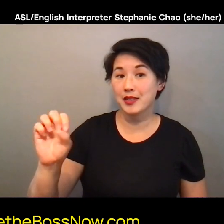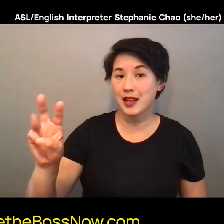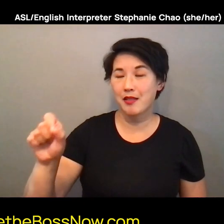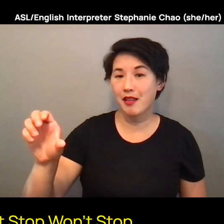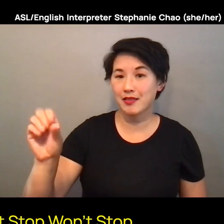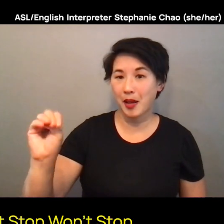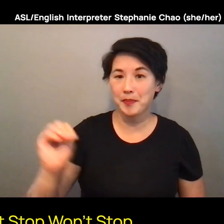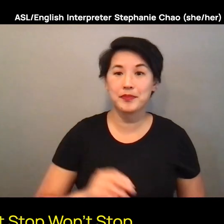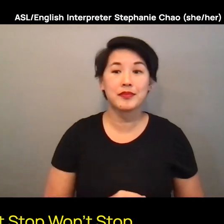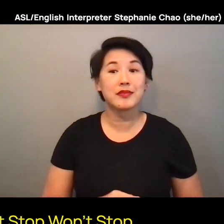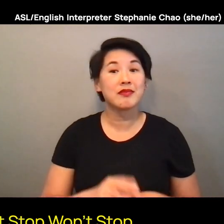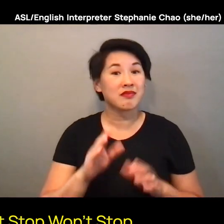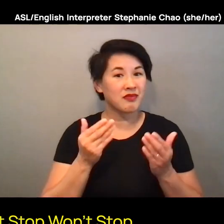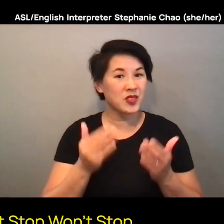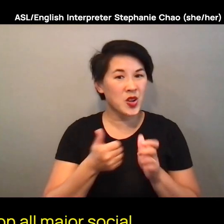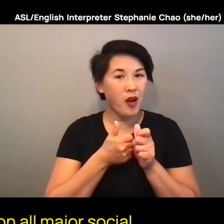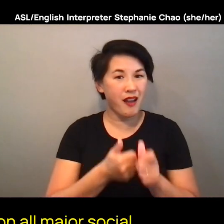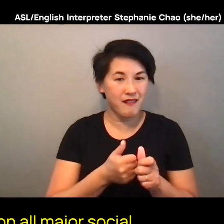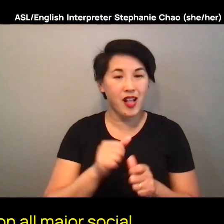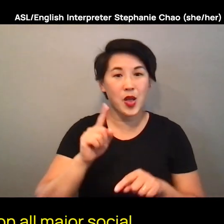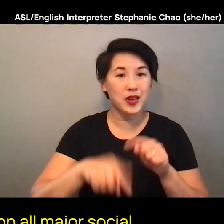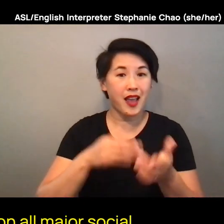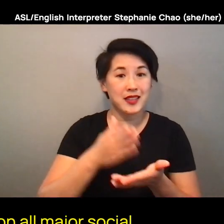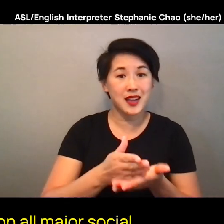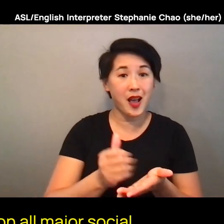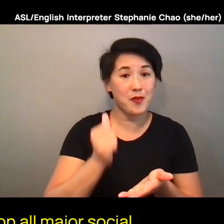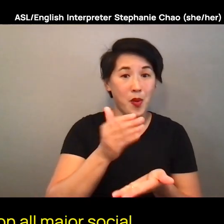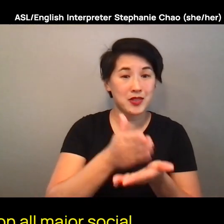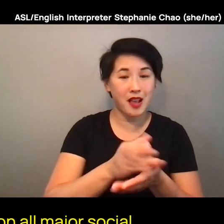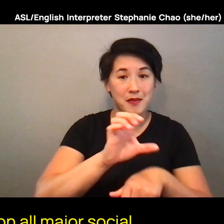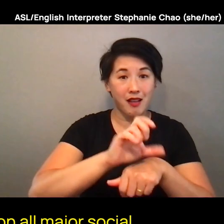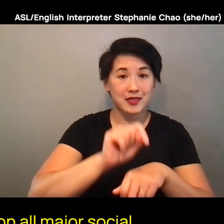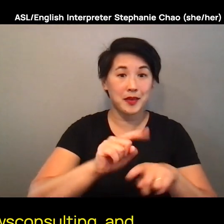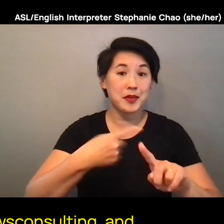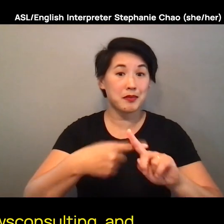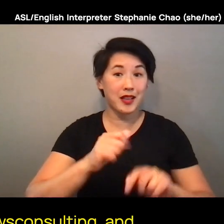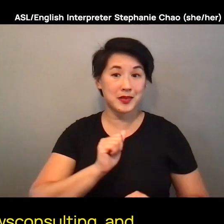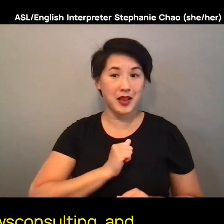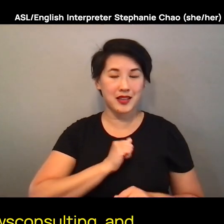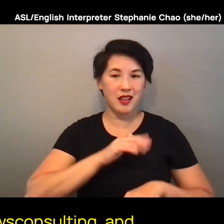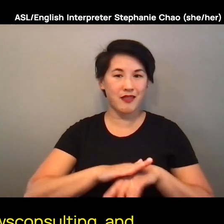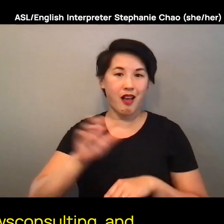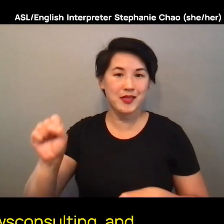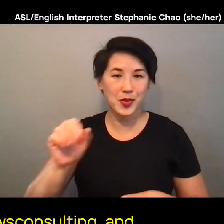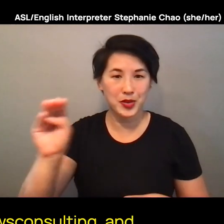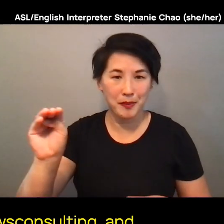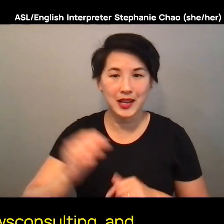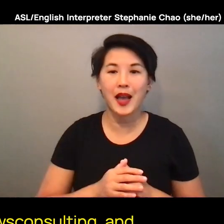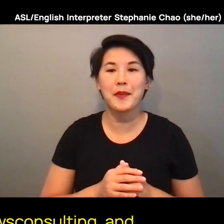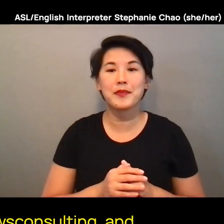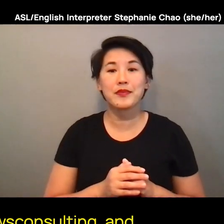bethebossnow.com. Be sure to follow Can't Stop, Won't Stop Consulting or myself on all major social media platforms